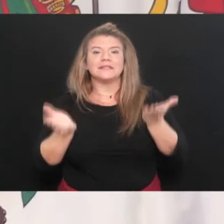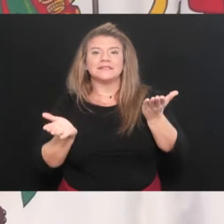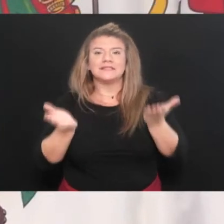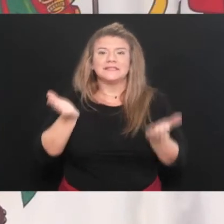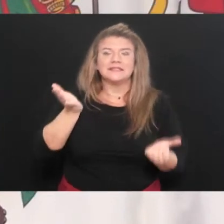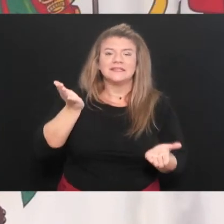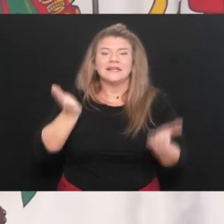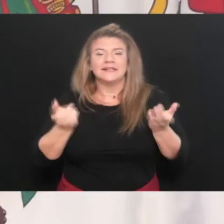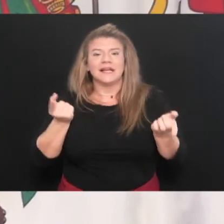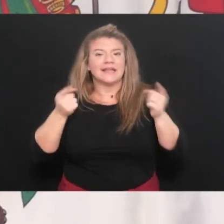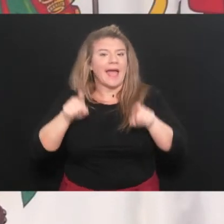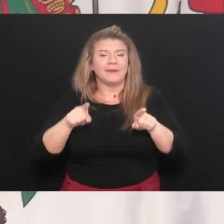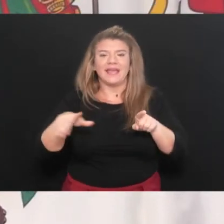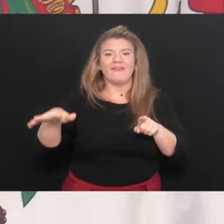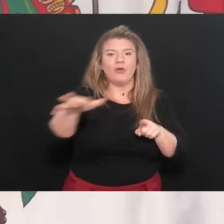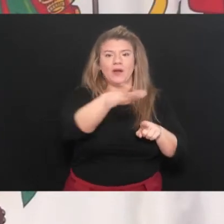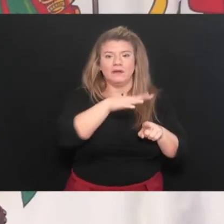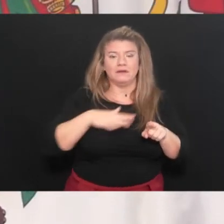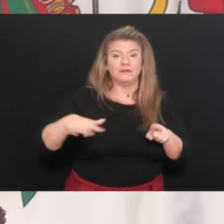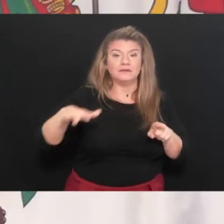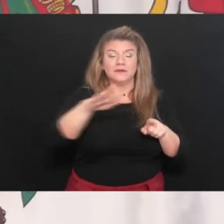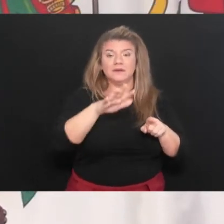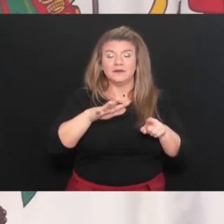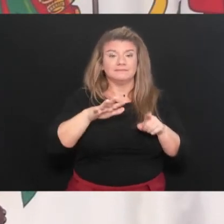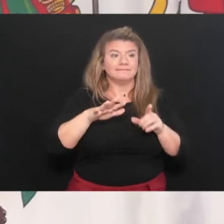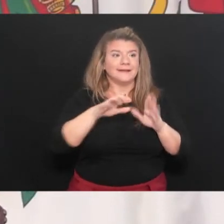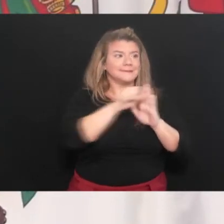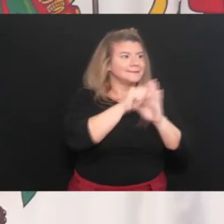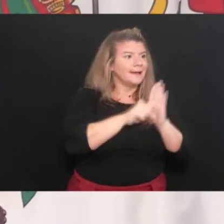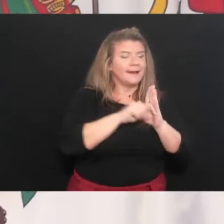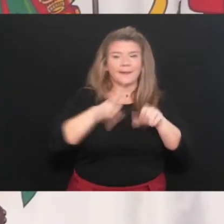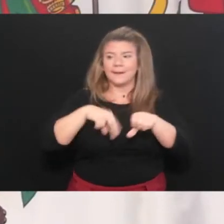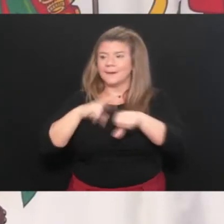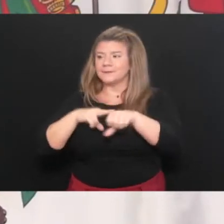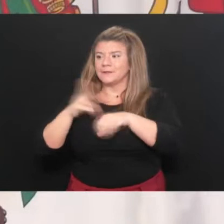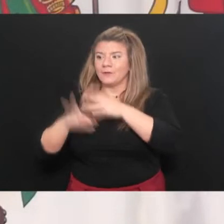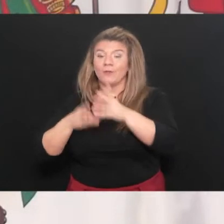all across our state and in many places in our nation right now.